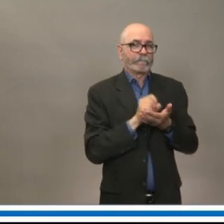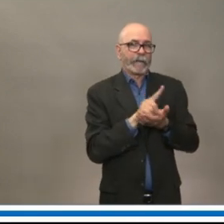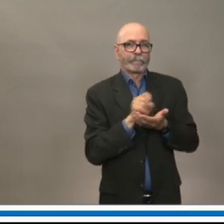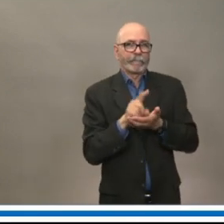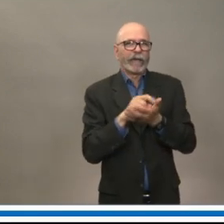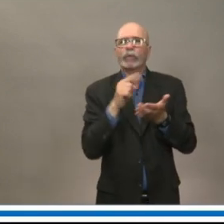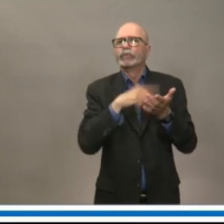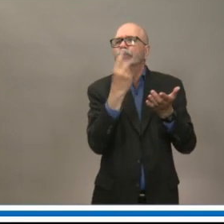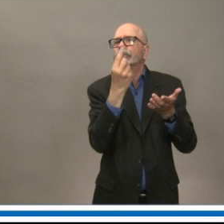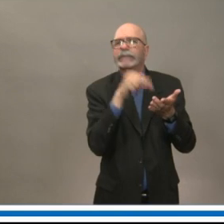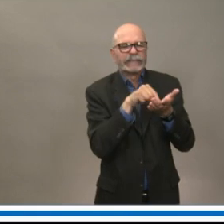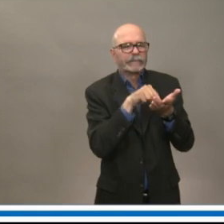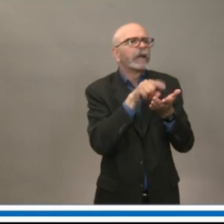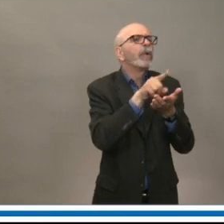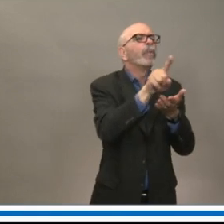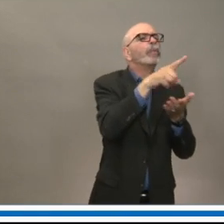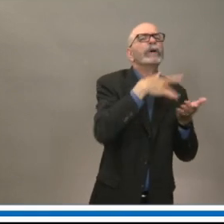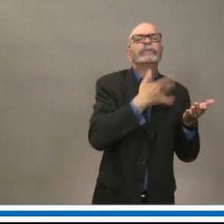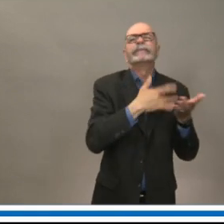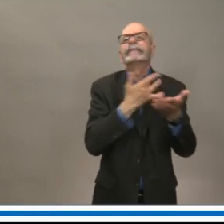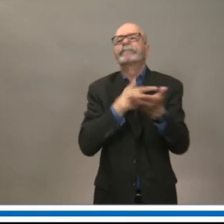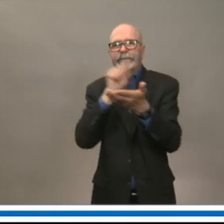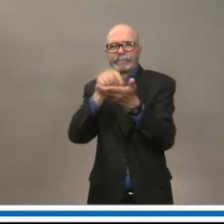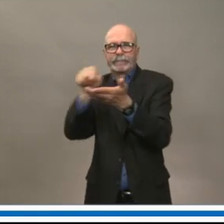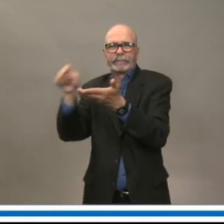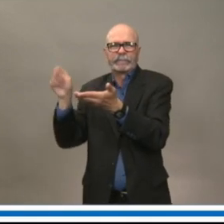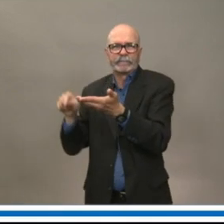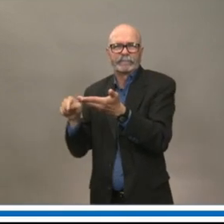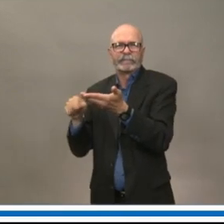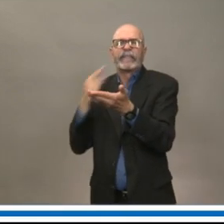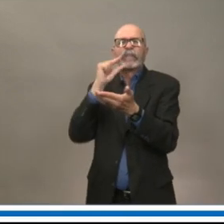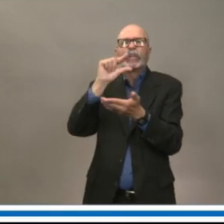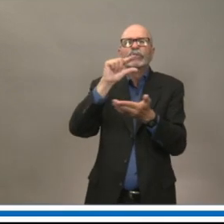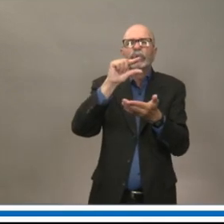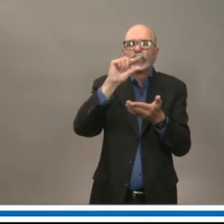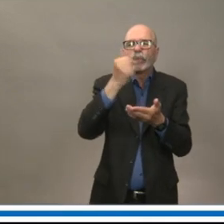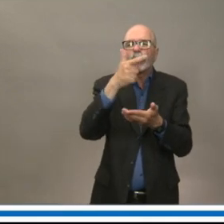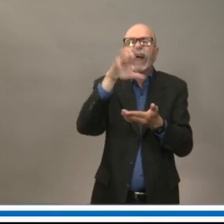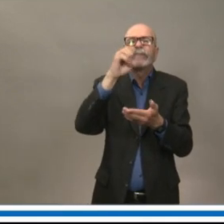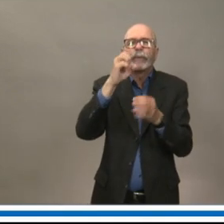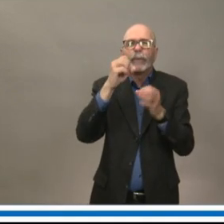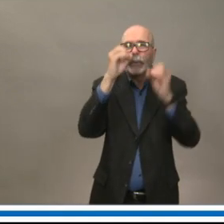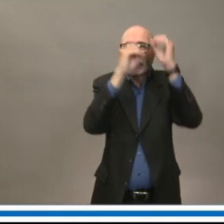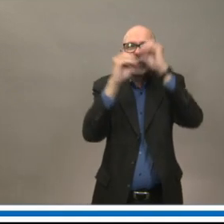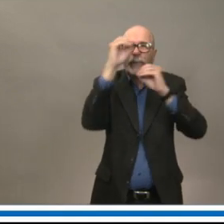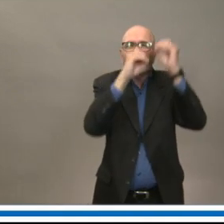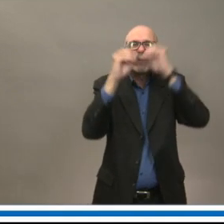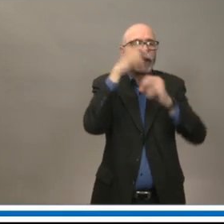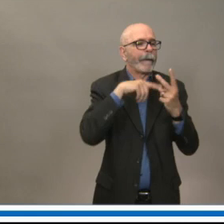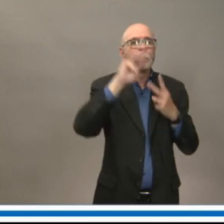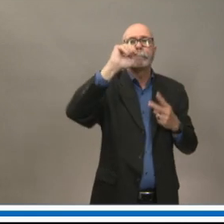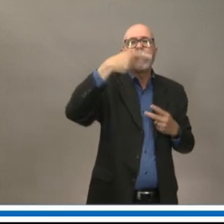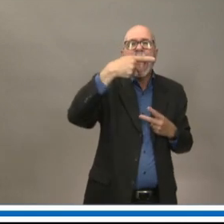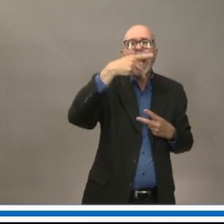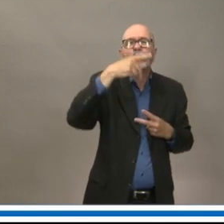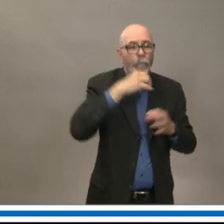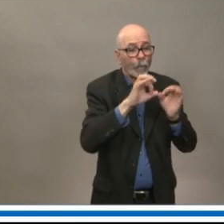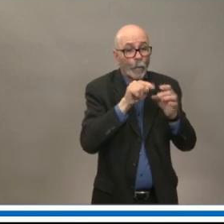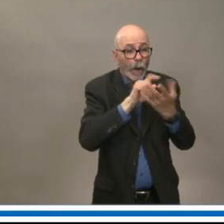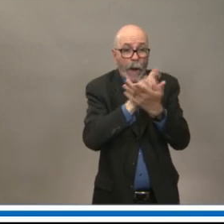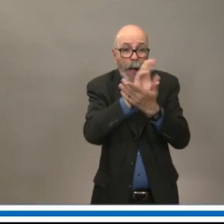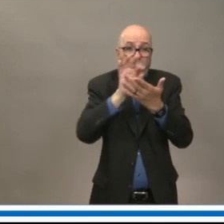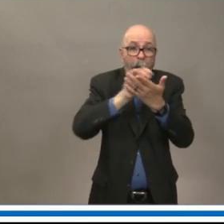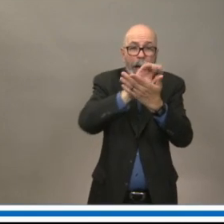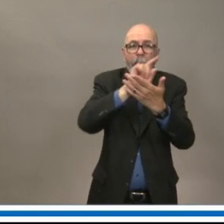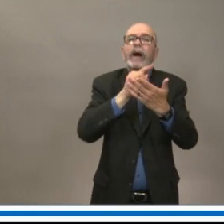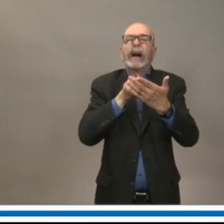and things like that. Blue Dot, and I think Google has a map. That information, which is being shared with each province and